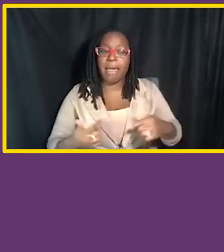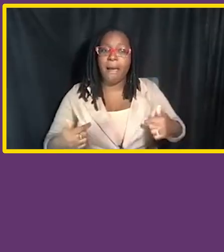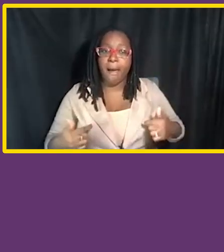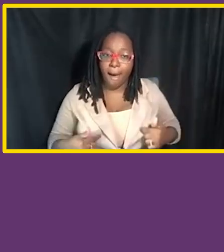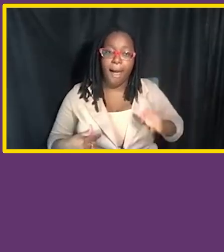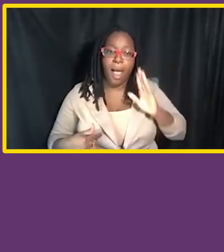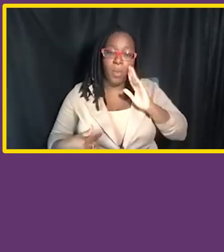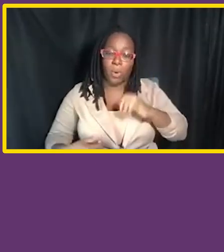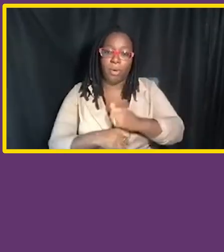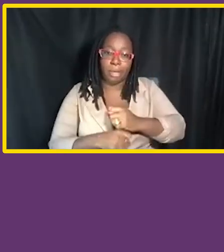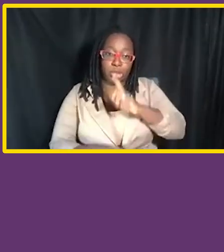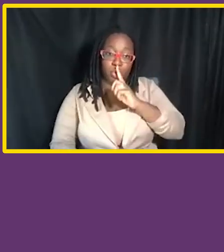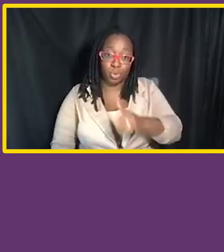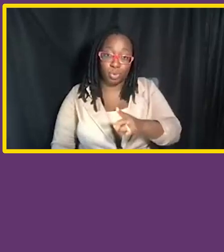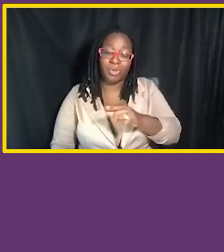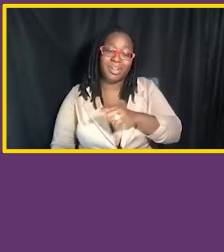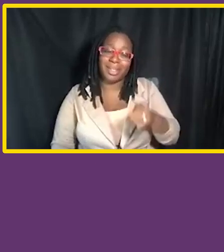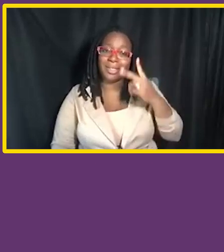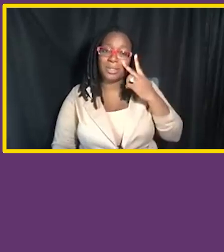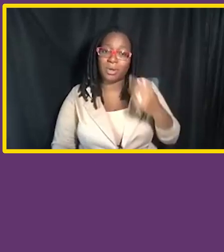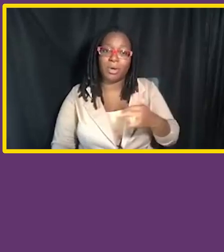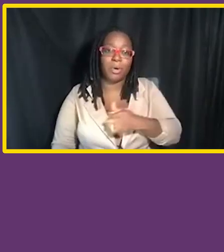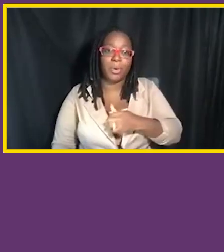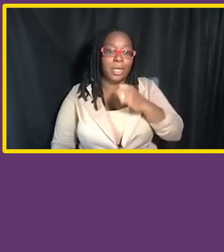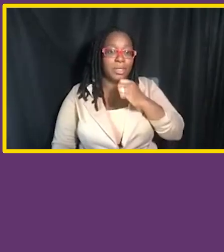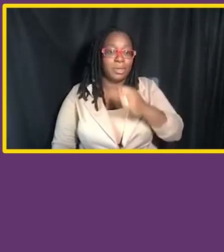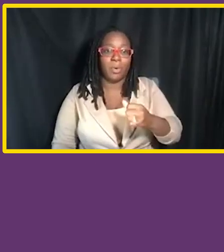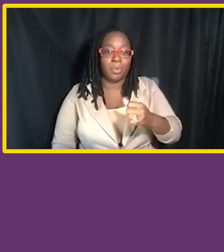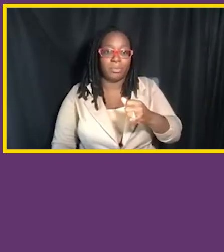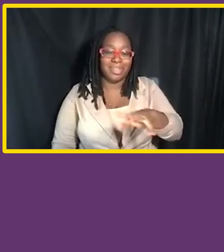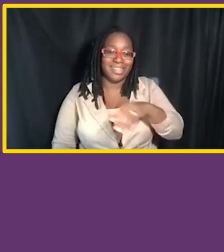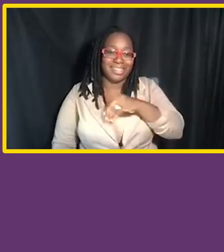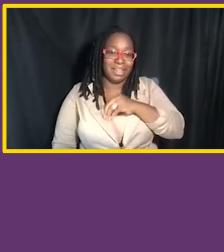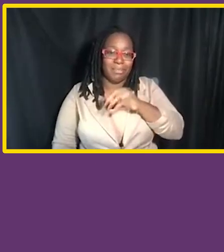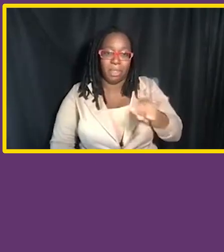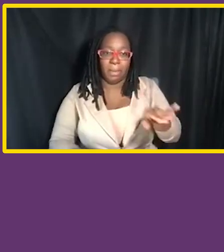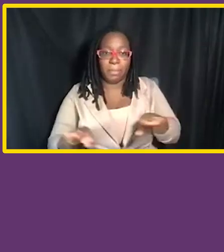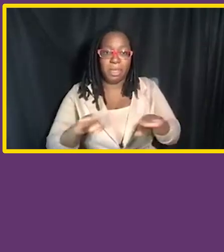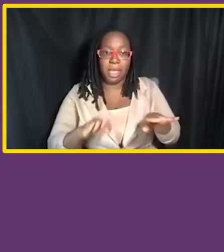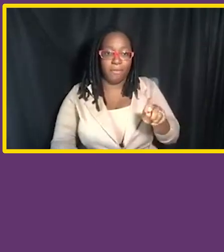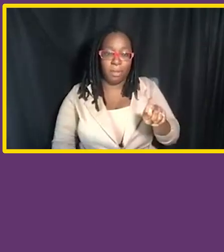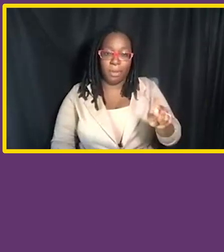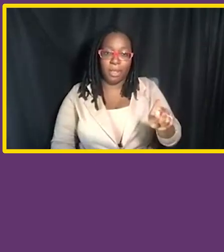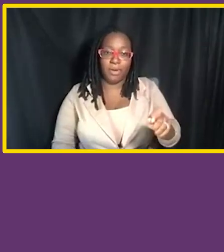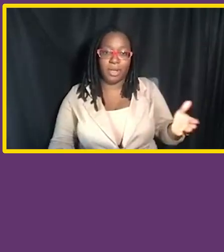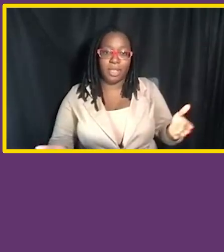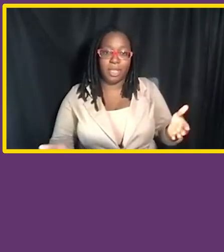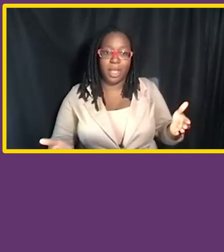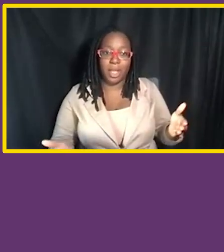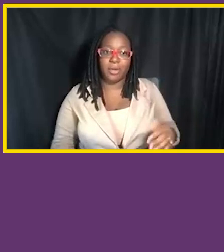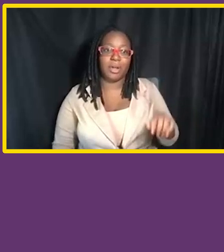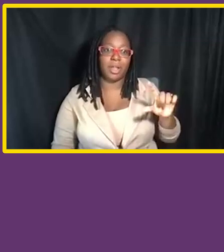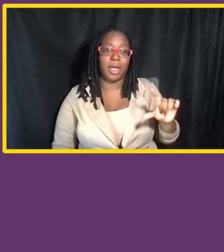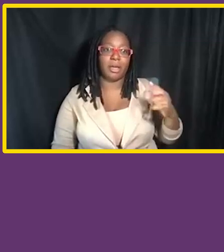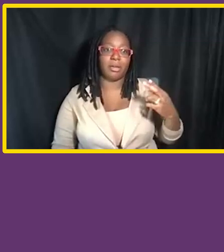sure that they saw that we do not take that sort of behavior here at LTHJ Global, that we